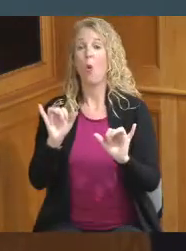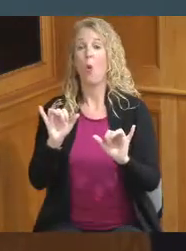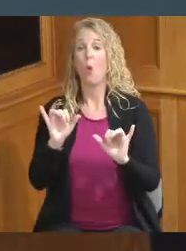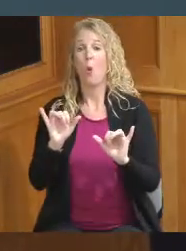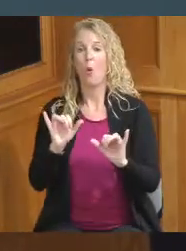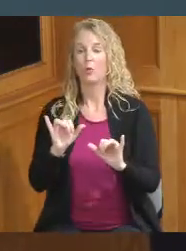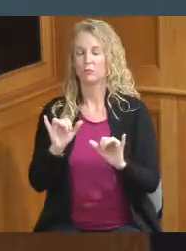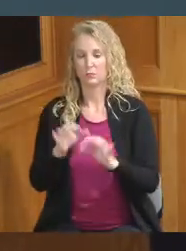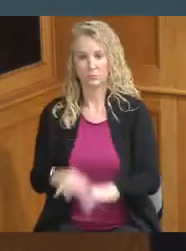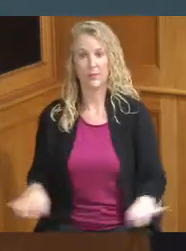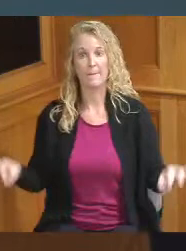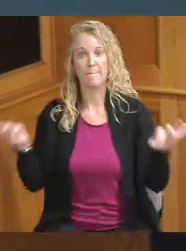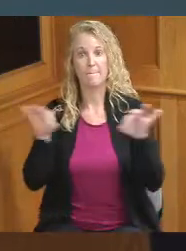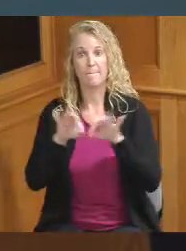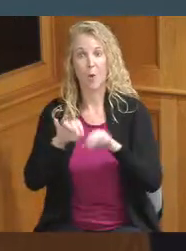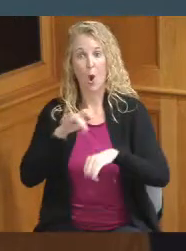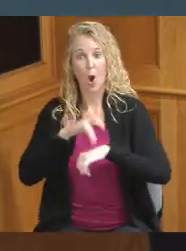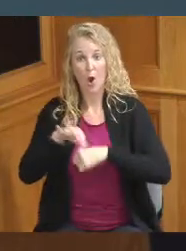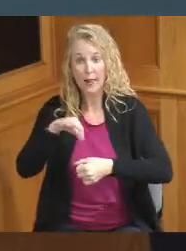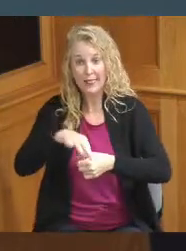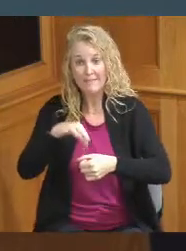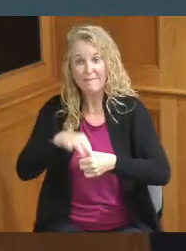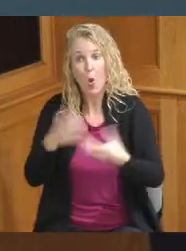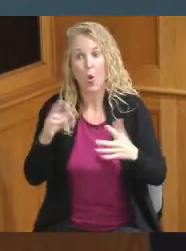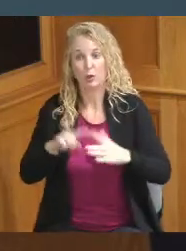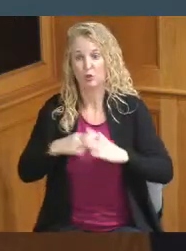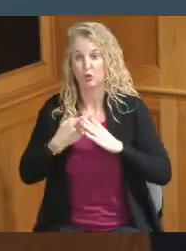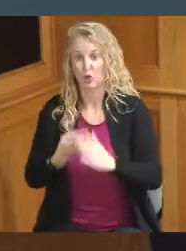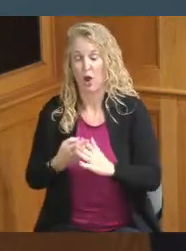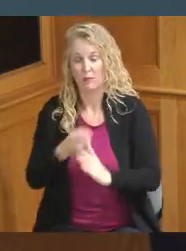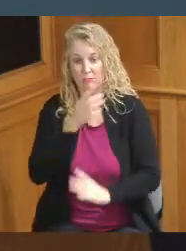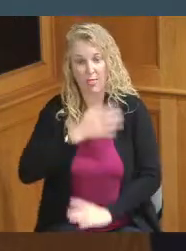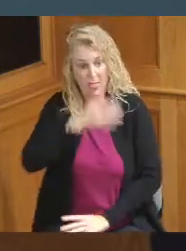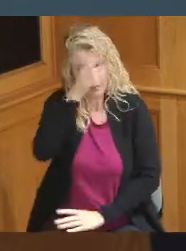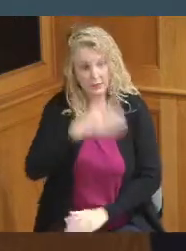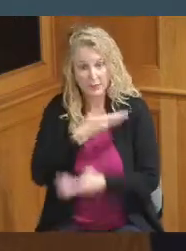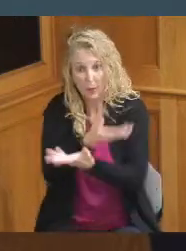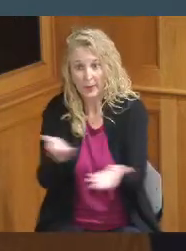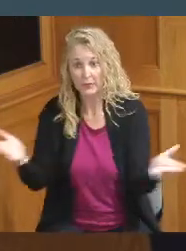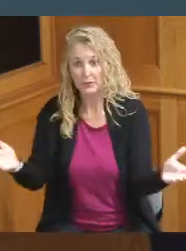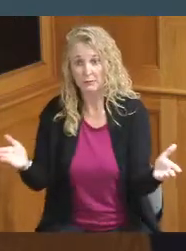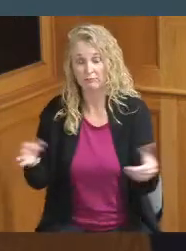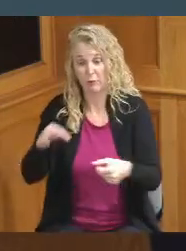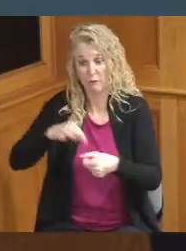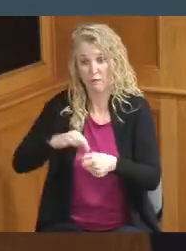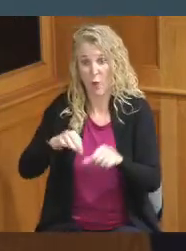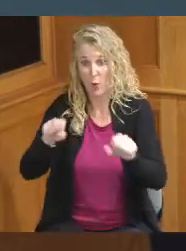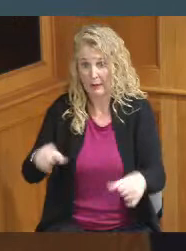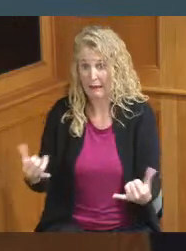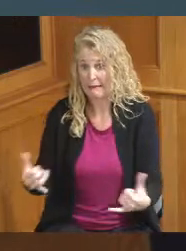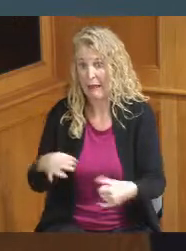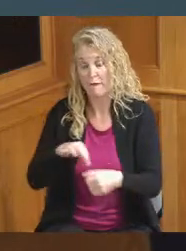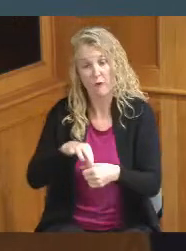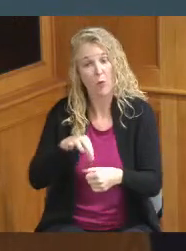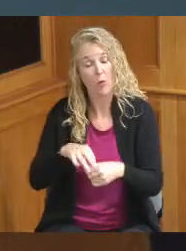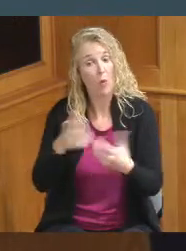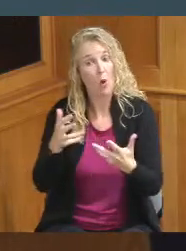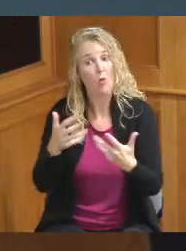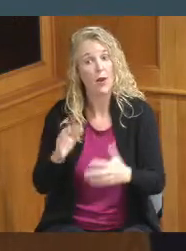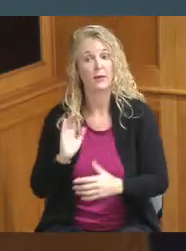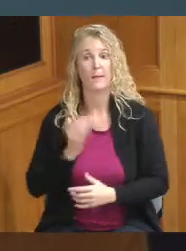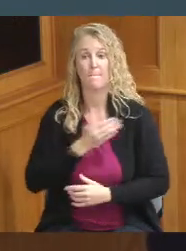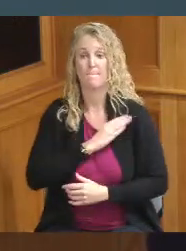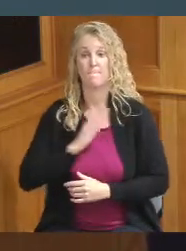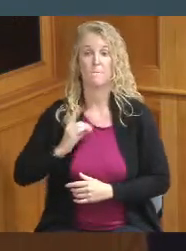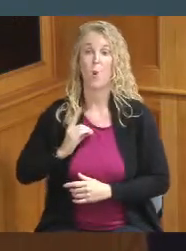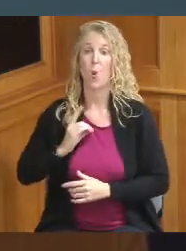More importantly, early voting has started. Ladies and gentlemen, early voting has started. Go down to our Board of